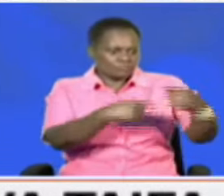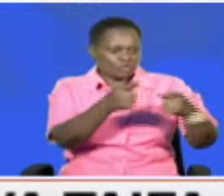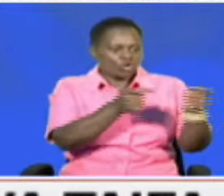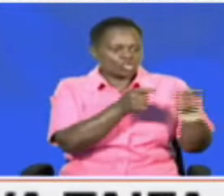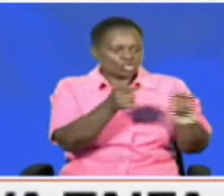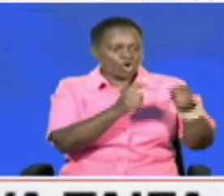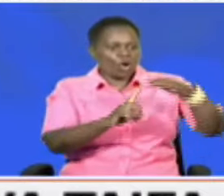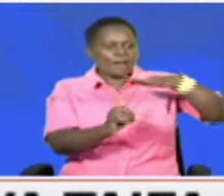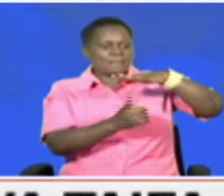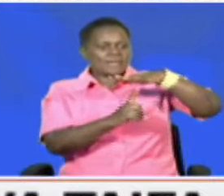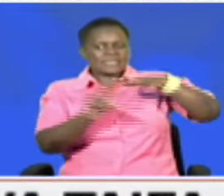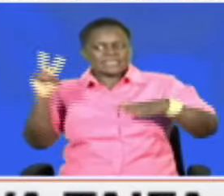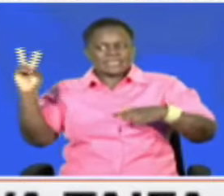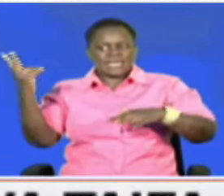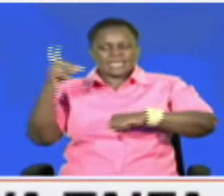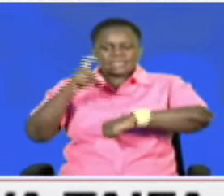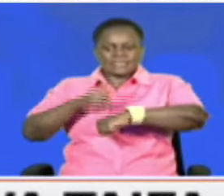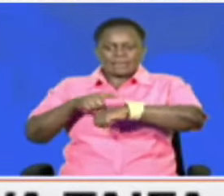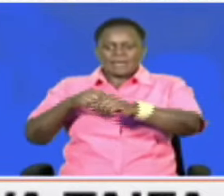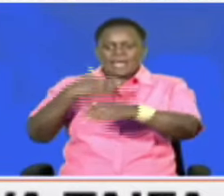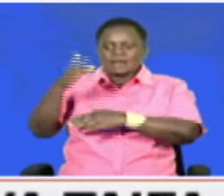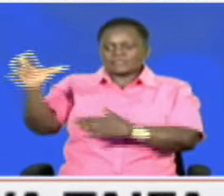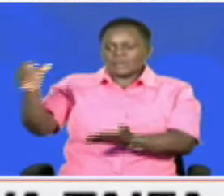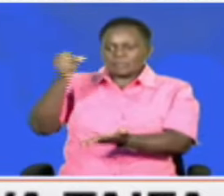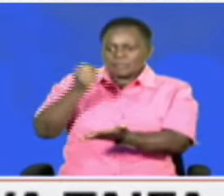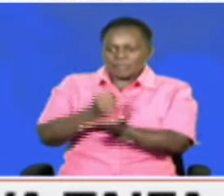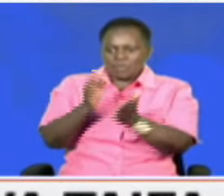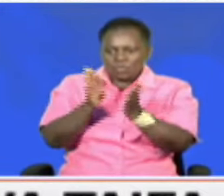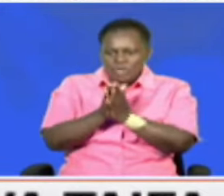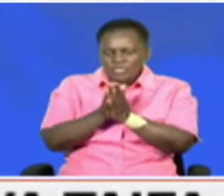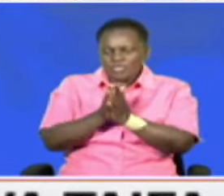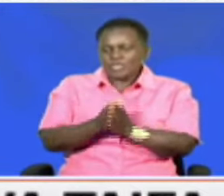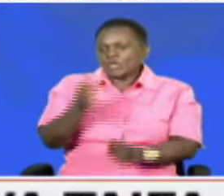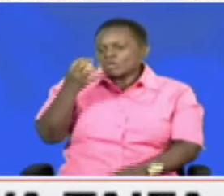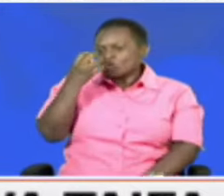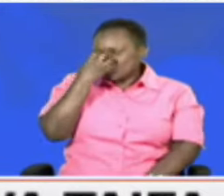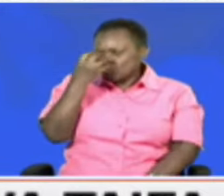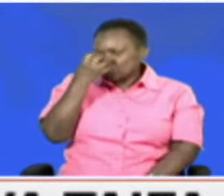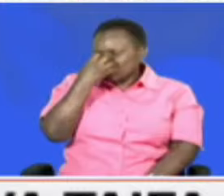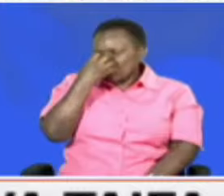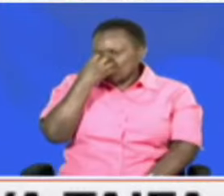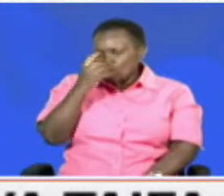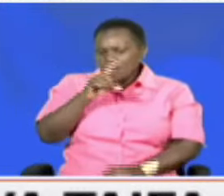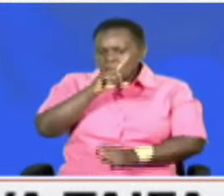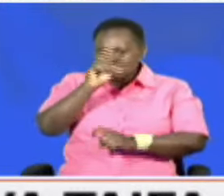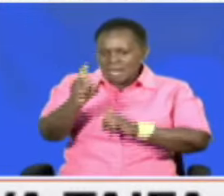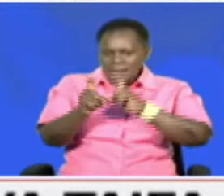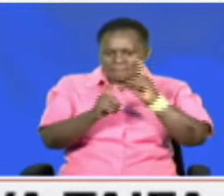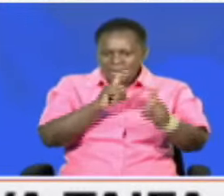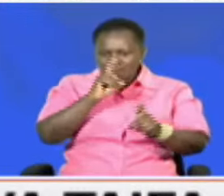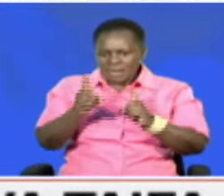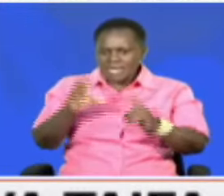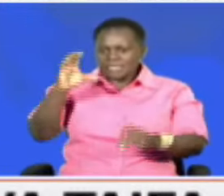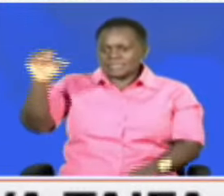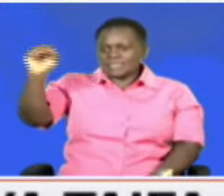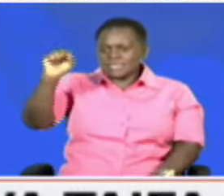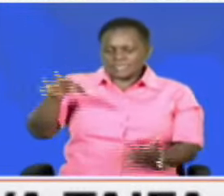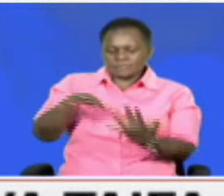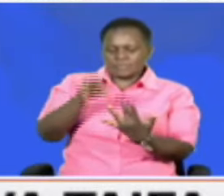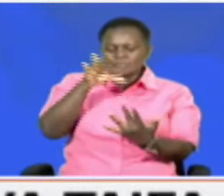hii kwa mara ya pili baada ya kuteuliwa na Rais William Ruto, huku shughuli ya kuwapiga msasa mawaziri